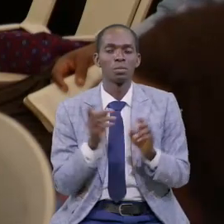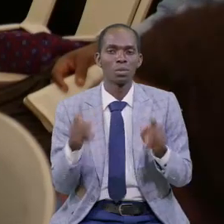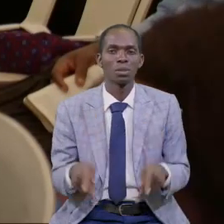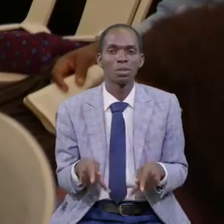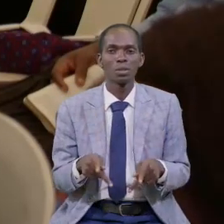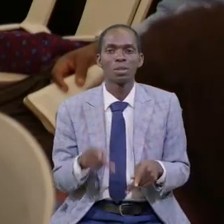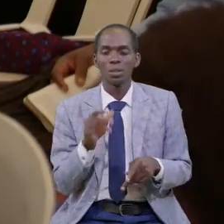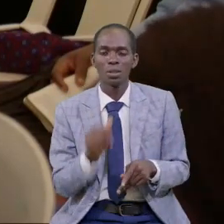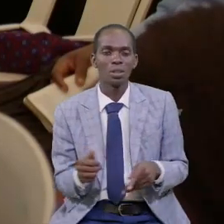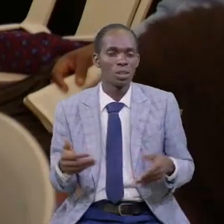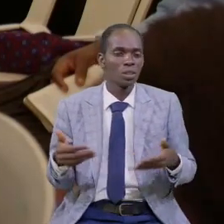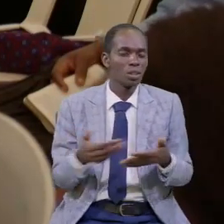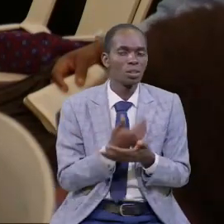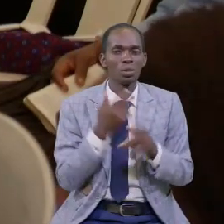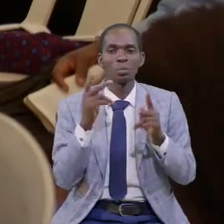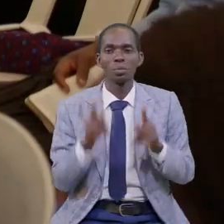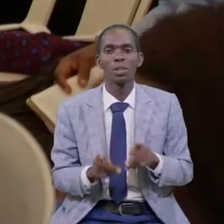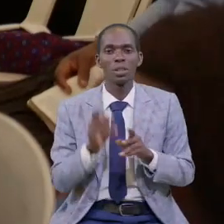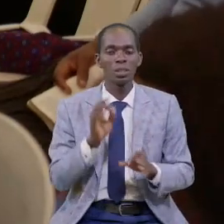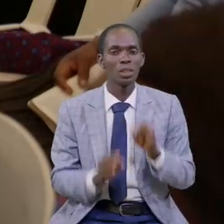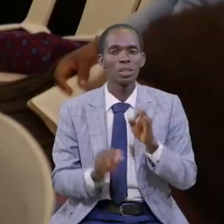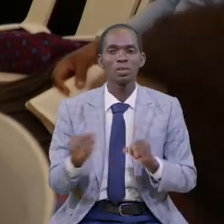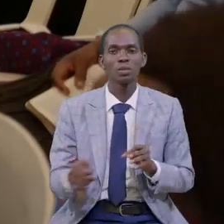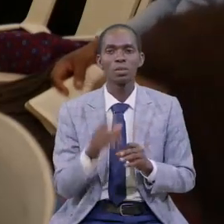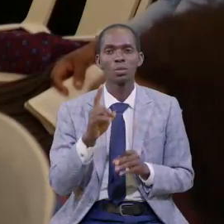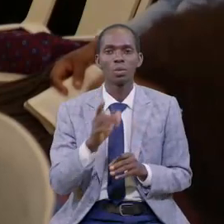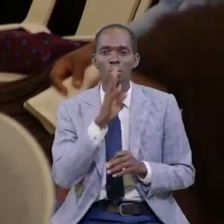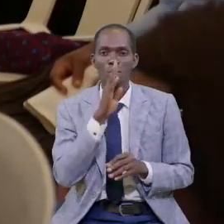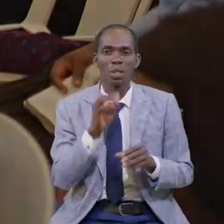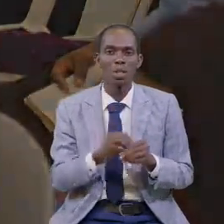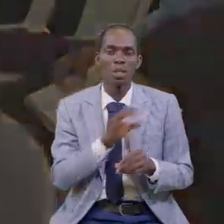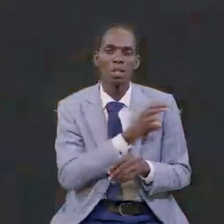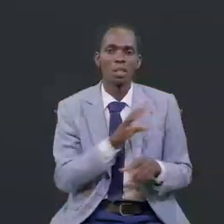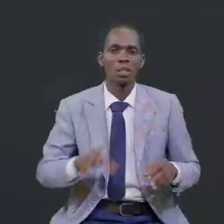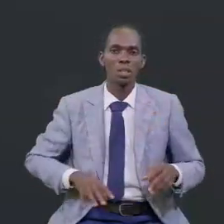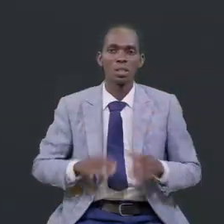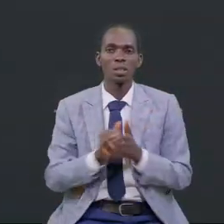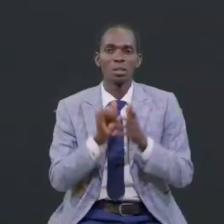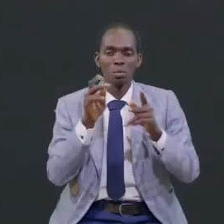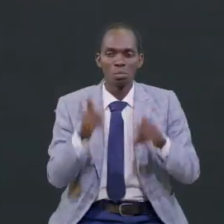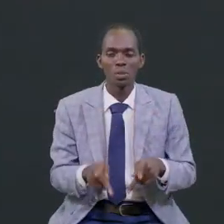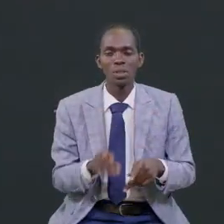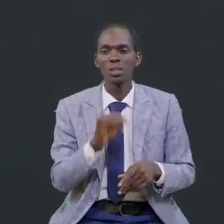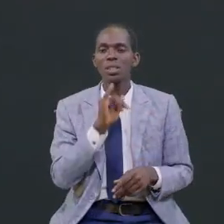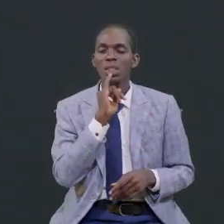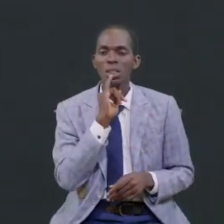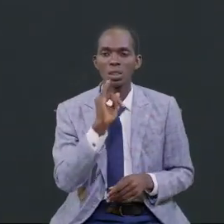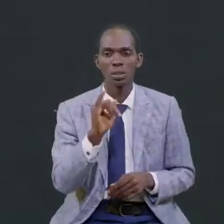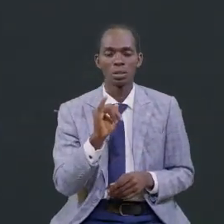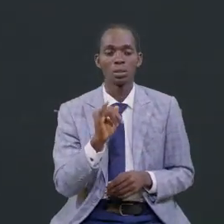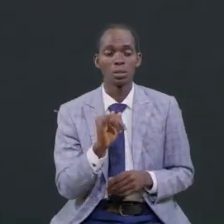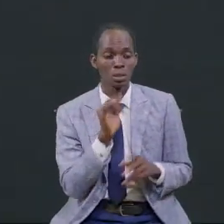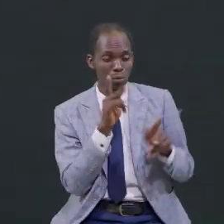renewed creature. If any man be in Christ, he is, if he's really in Christ, he is a